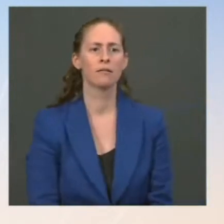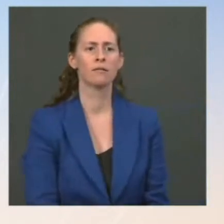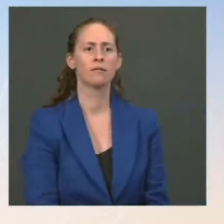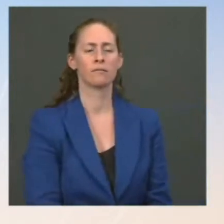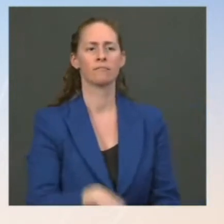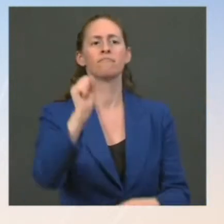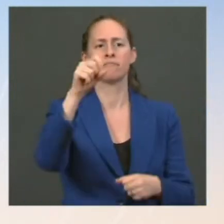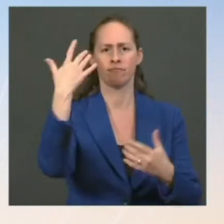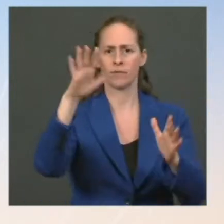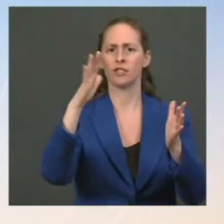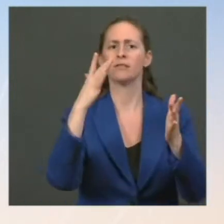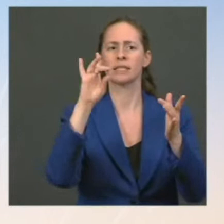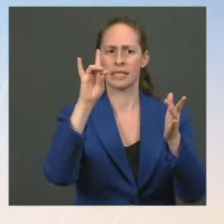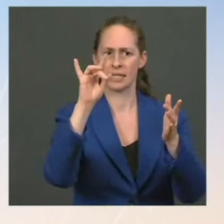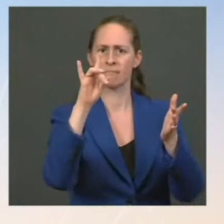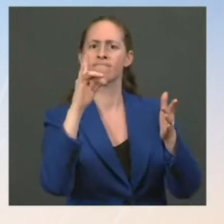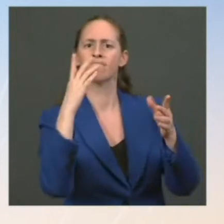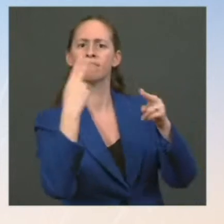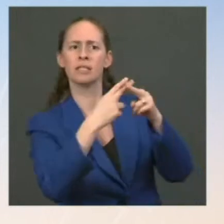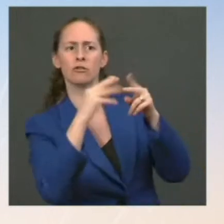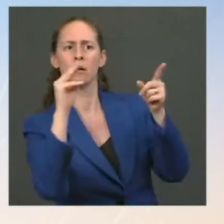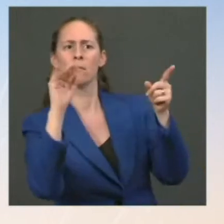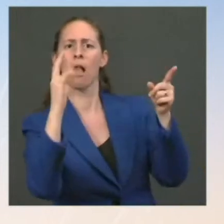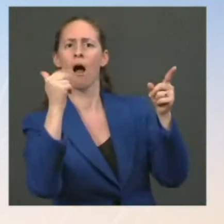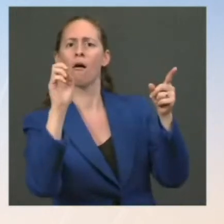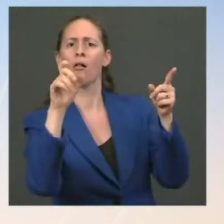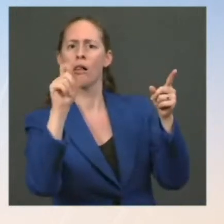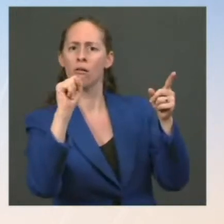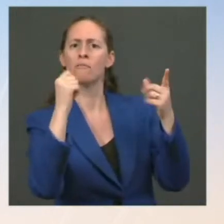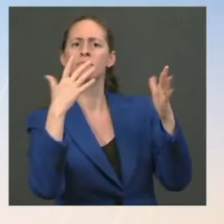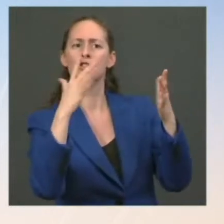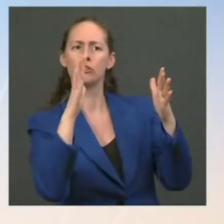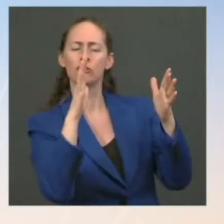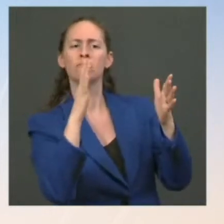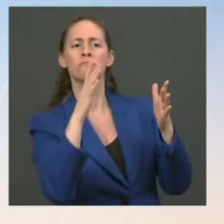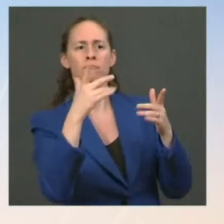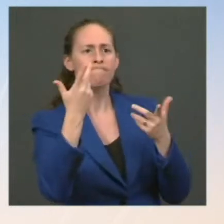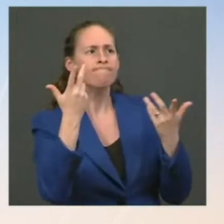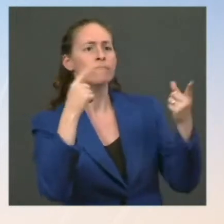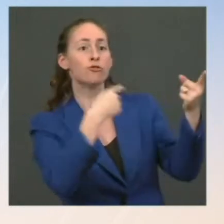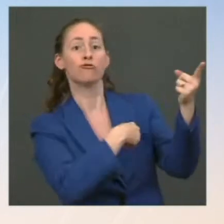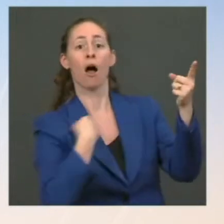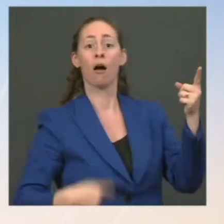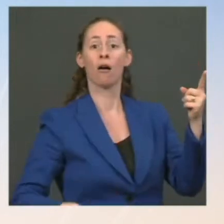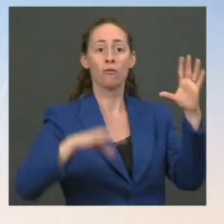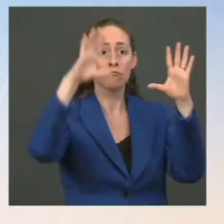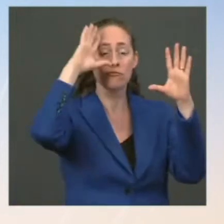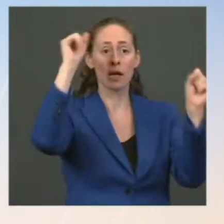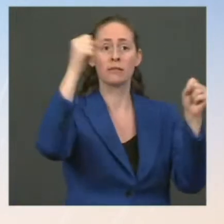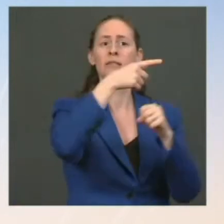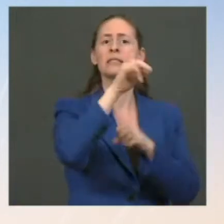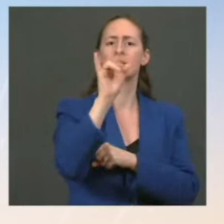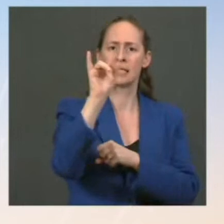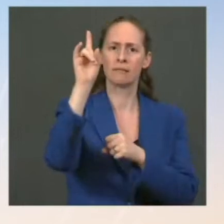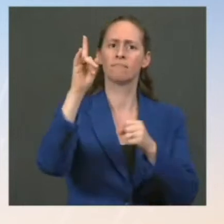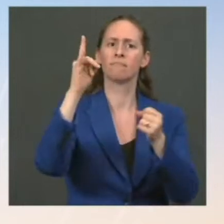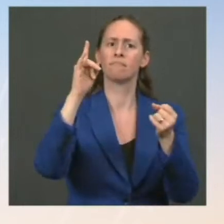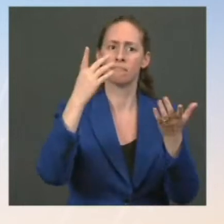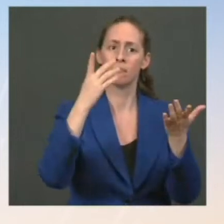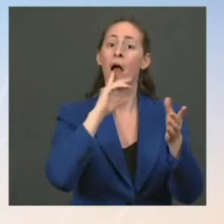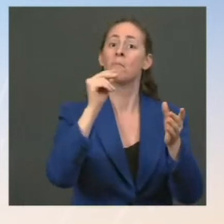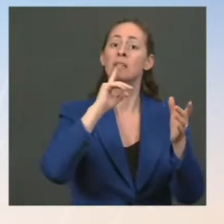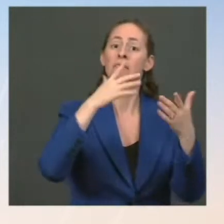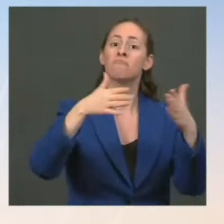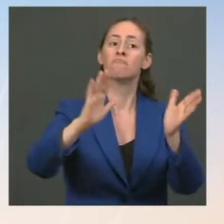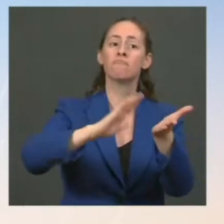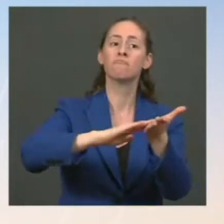It should not come as a surprise that President Xi raised the Huawei official. But again, there was no negotiation on